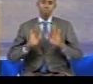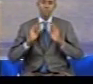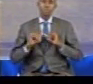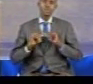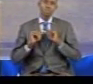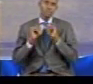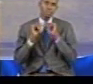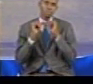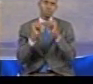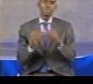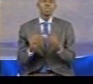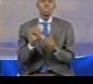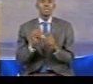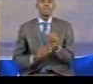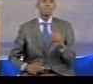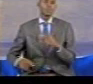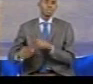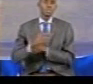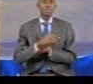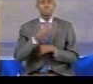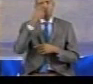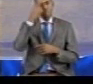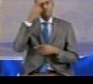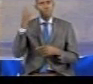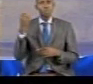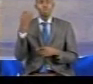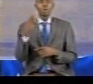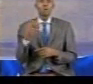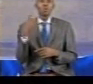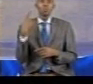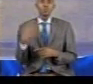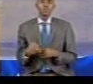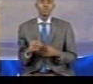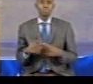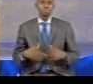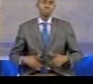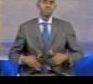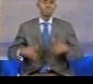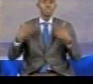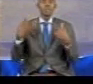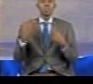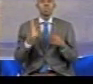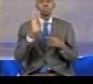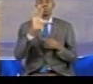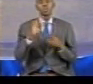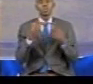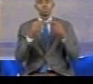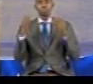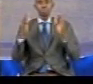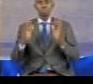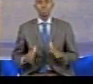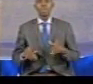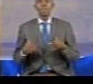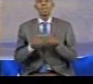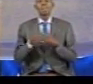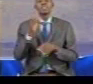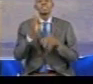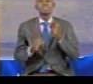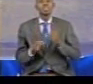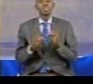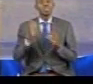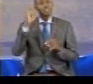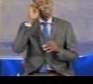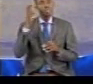feared continually every day because of the fury of the oppressor, as if he were ready